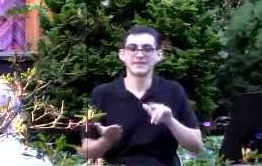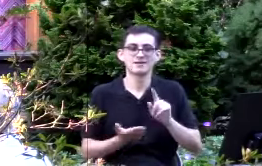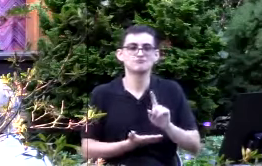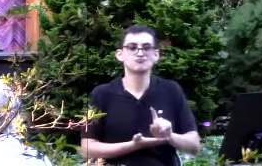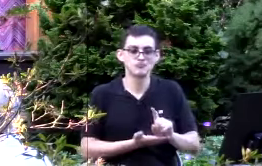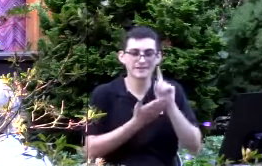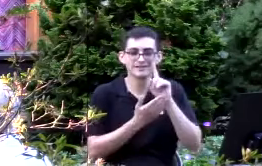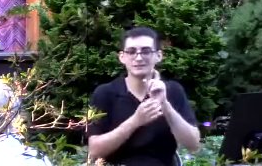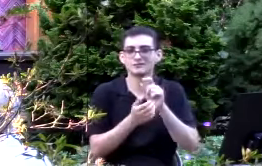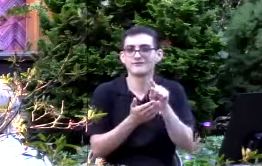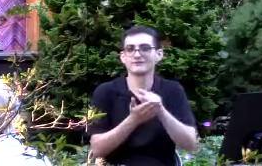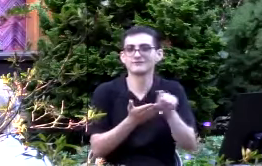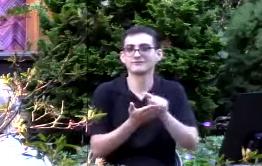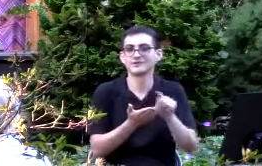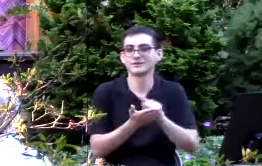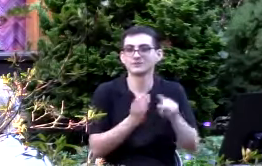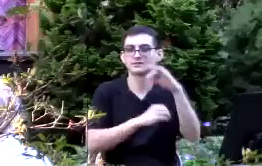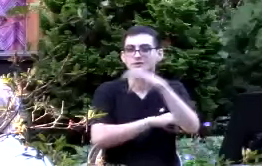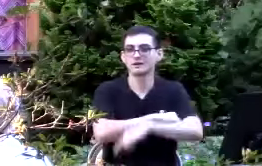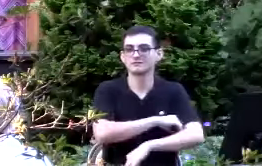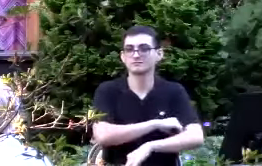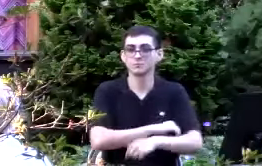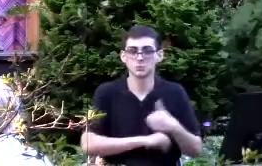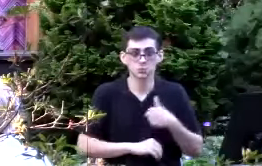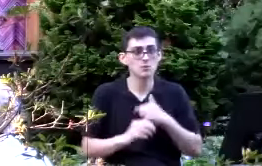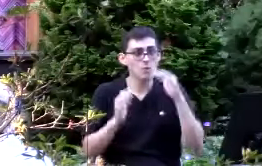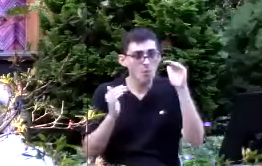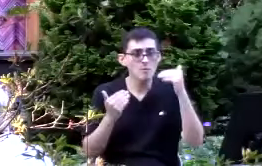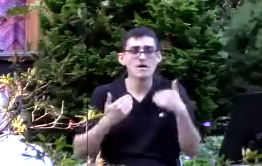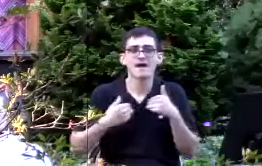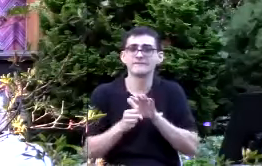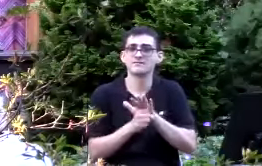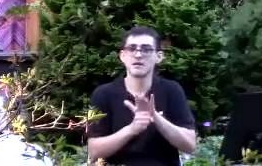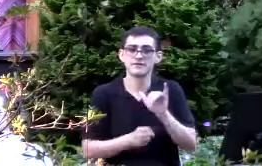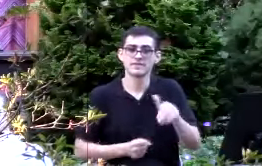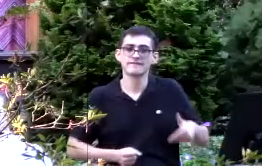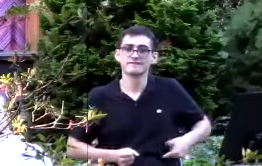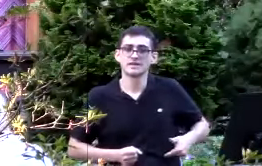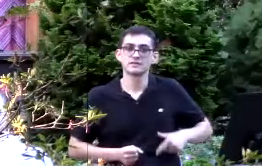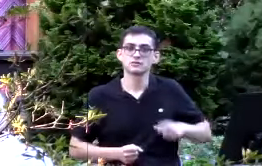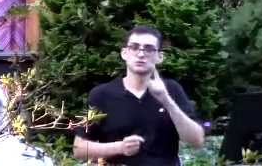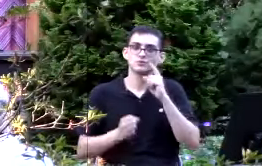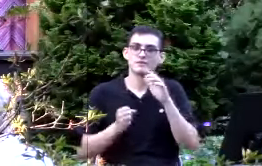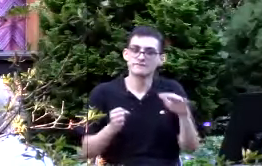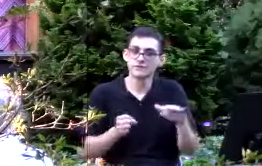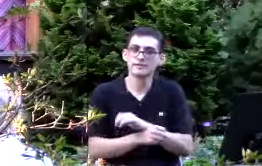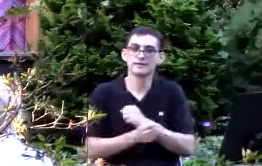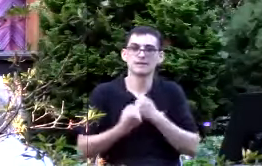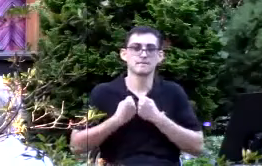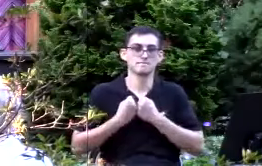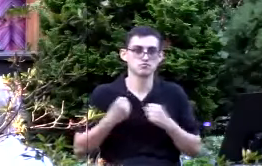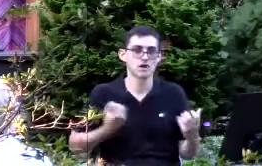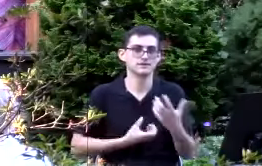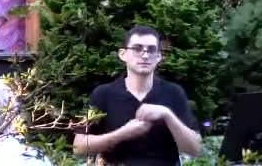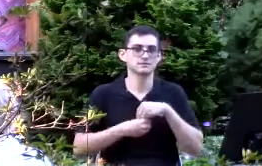hope that we have enough of it for us to fully embrace Shabbat, and so too do I hope,